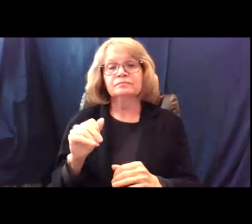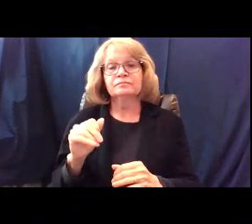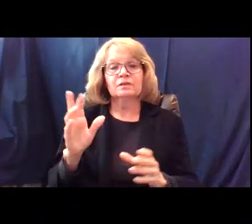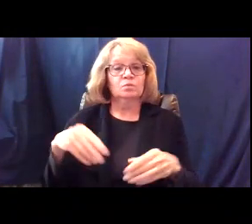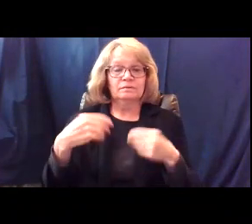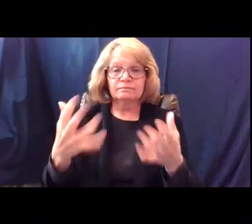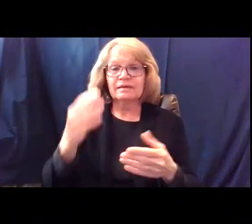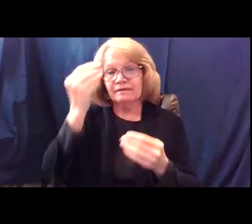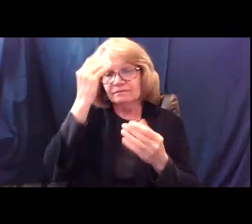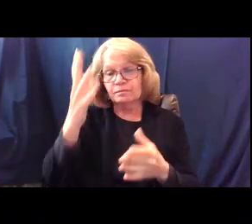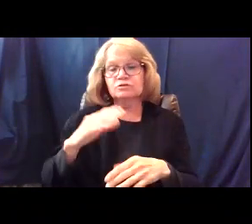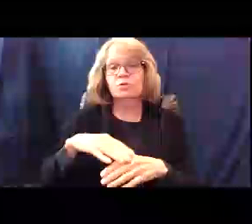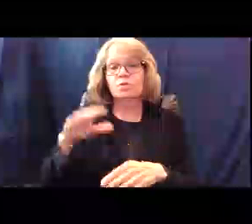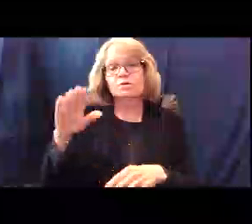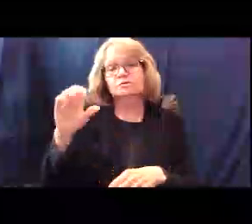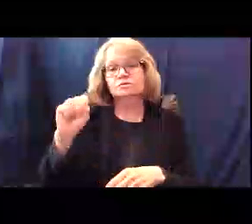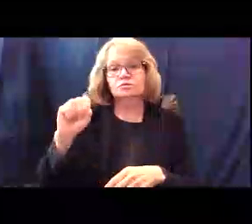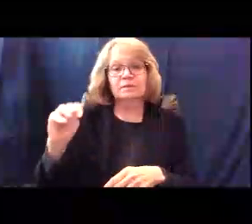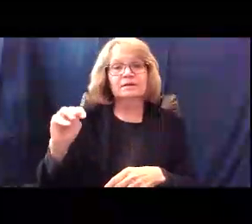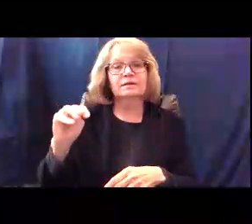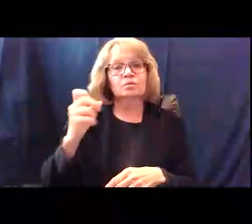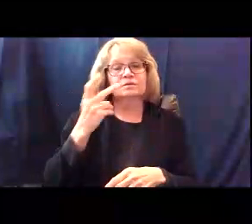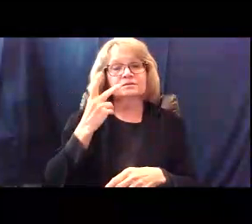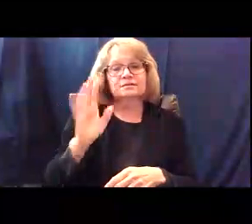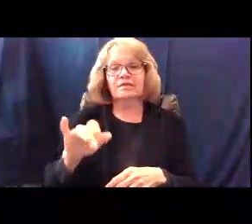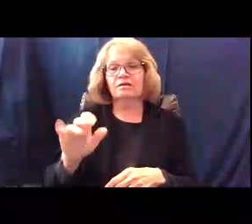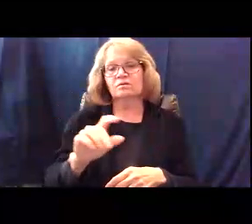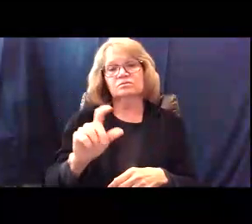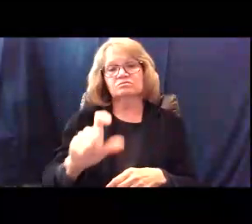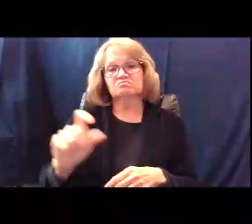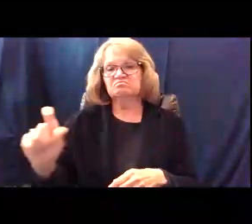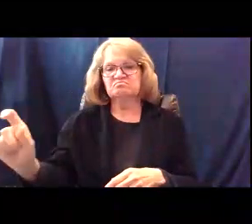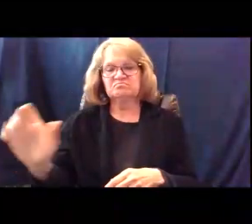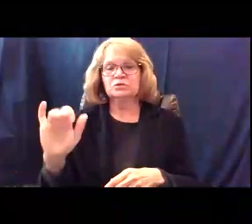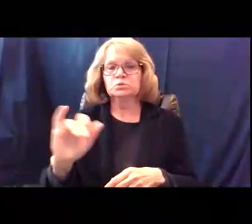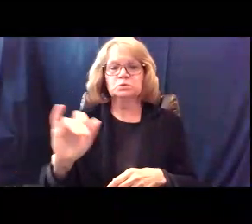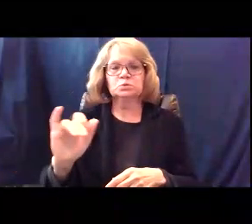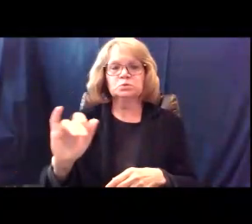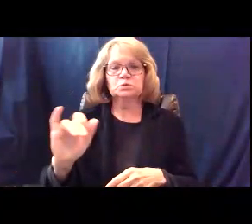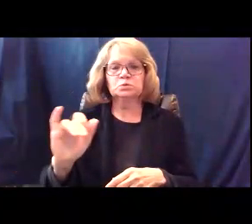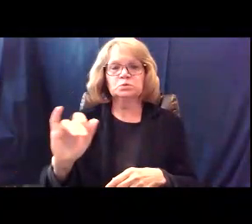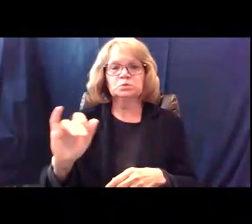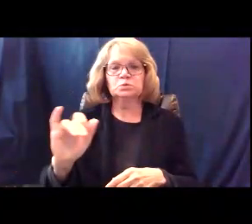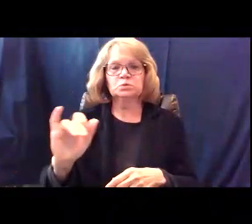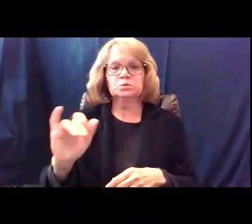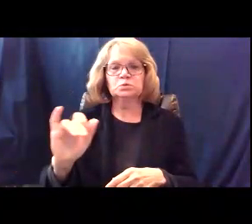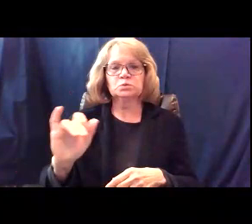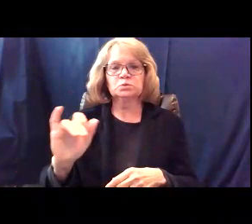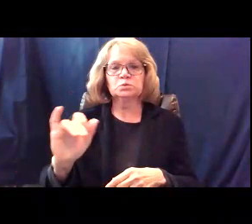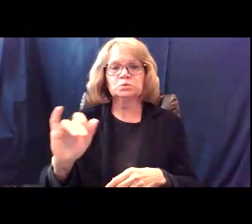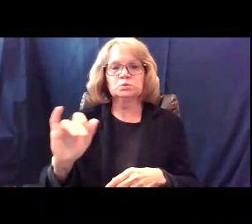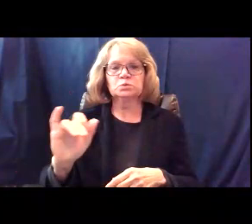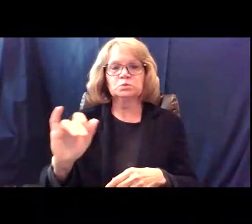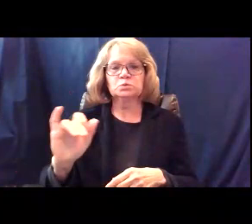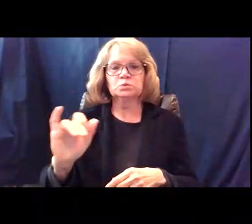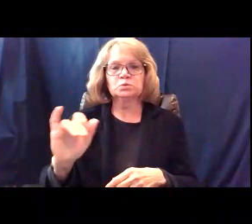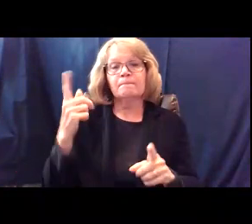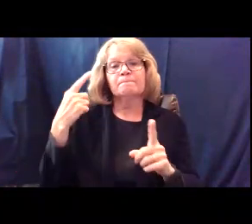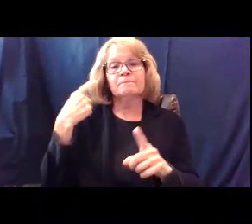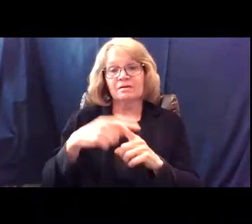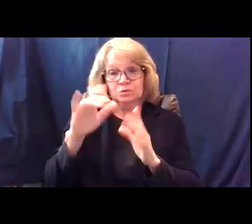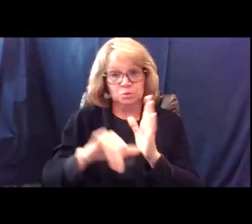on our social media, so you'll see that on the slide as well. Feel free to find us on any of those platforms, as well as on YouTube. We have a lot of